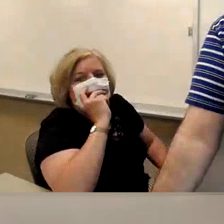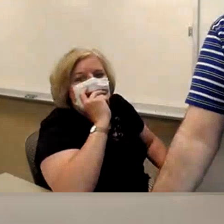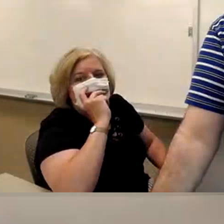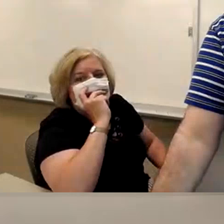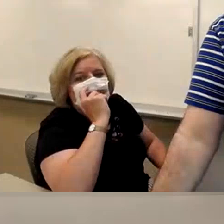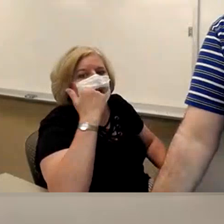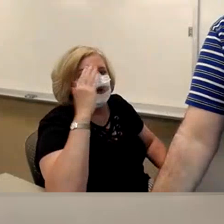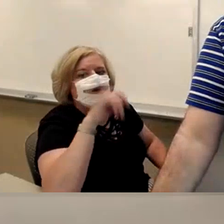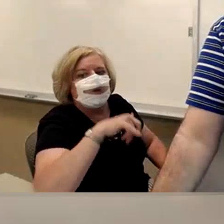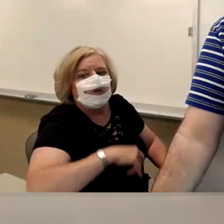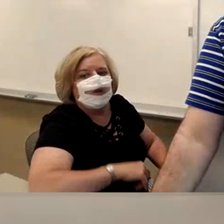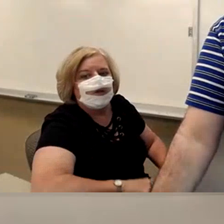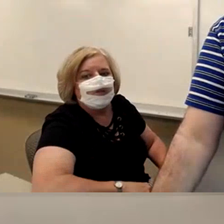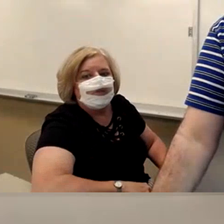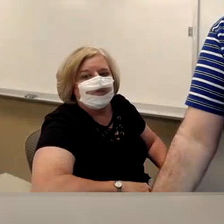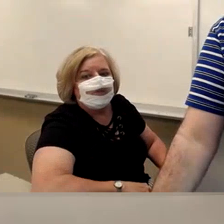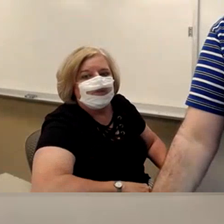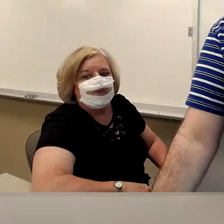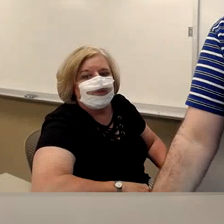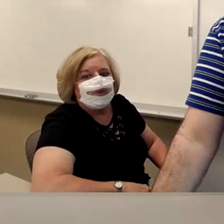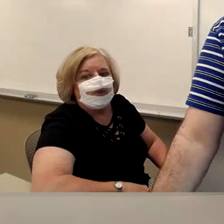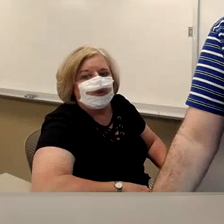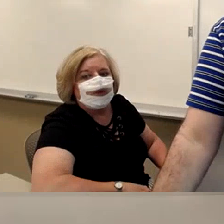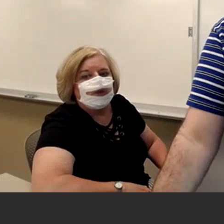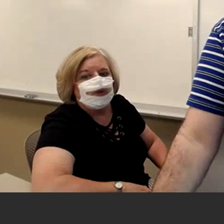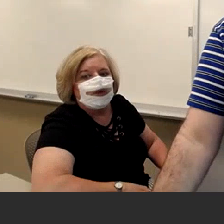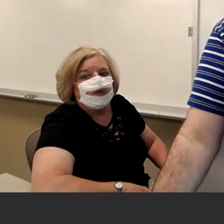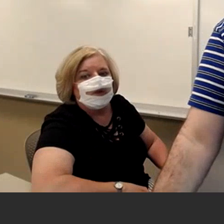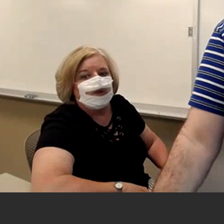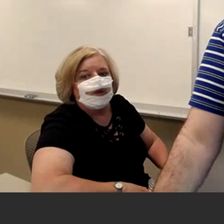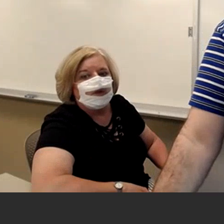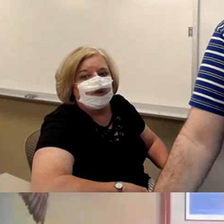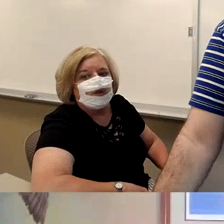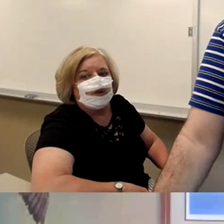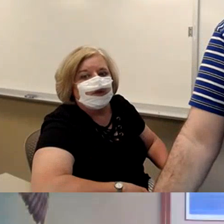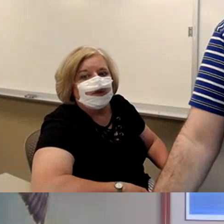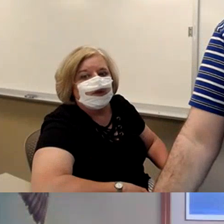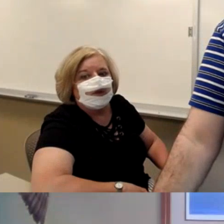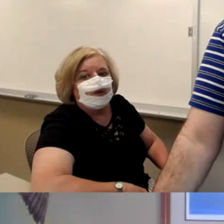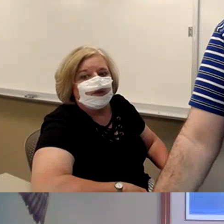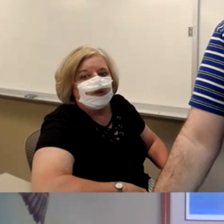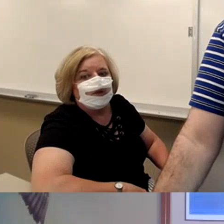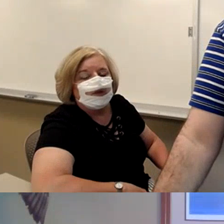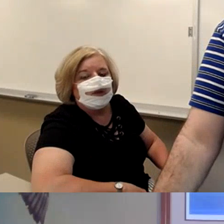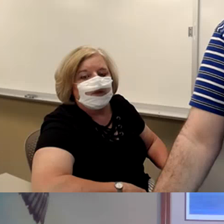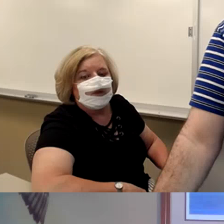know that. Thank you. Sure. That's great. Great tip.